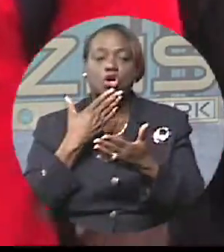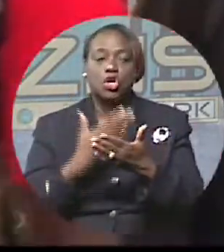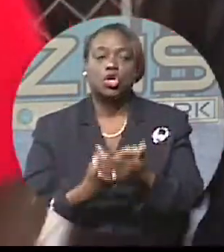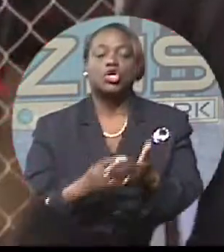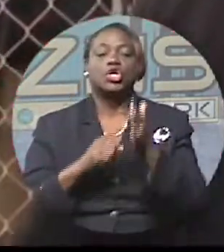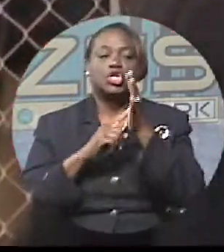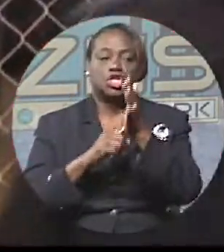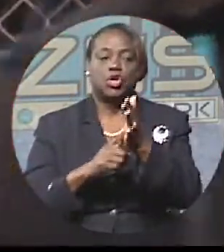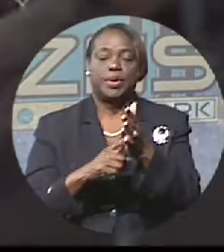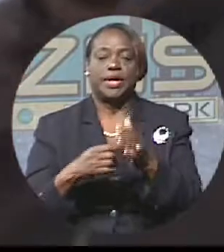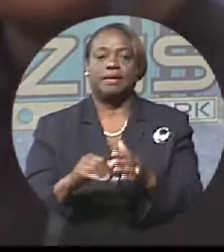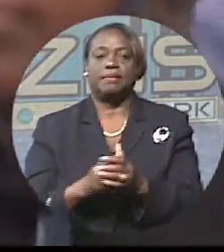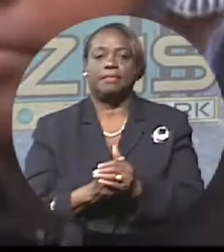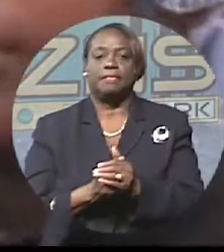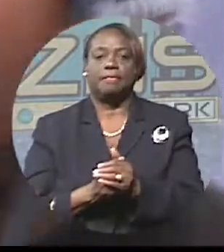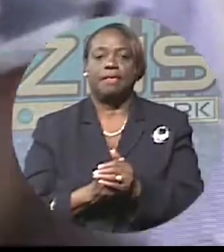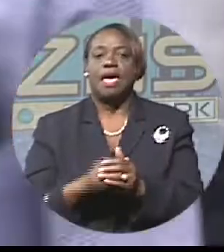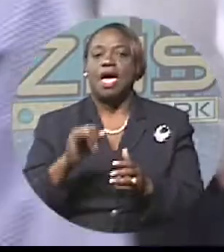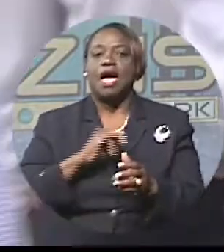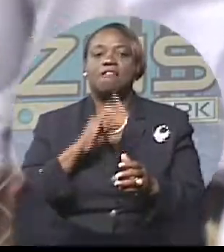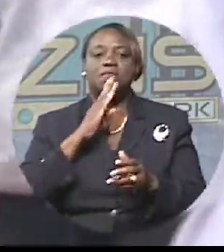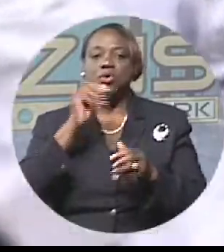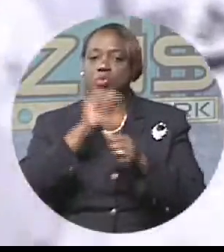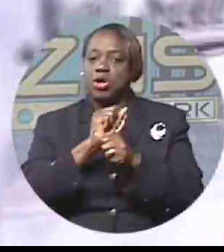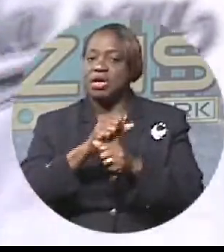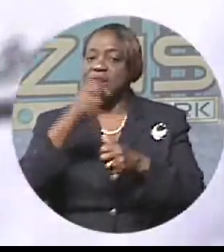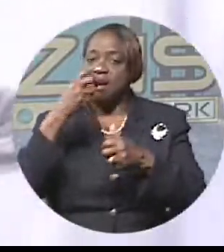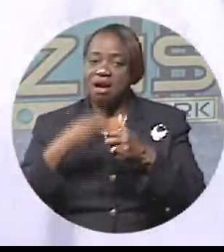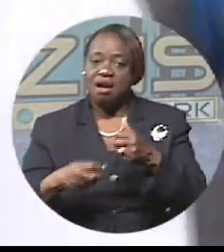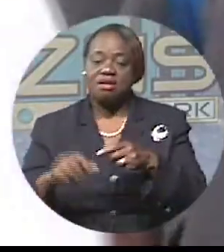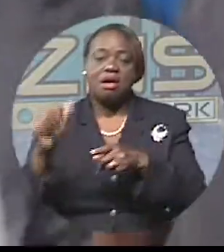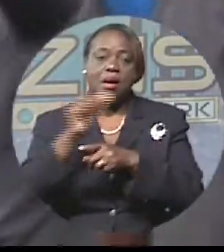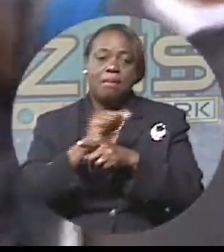junior boys been working? I've been working pretty hard. We've been practicing every day.